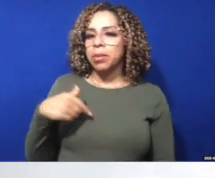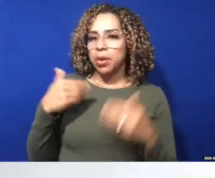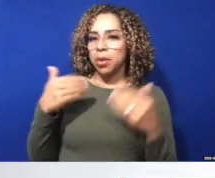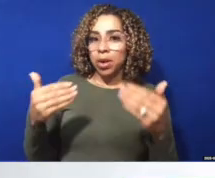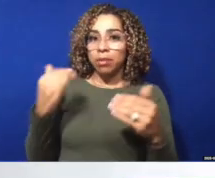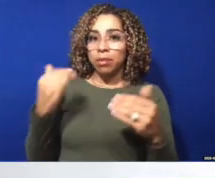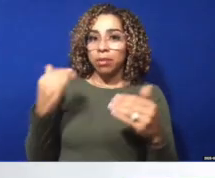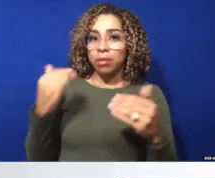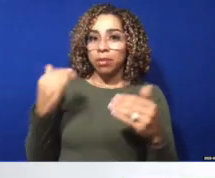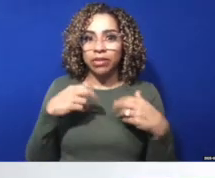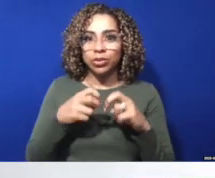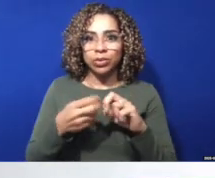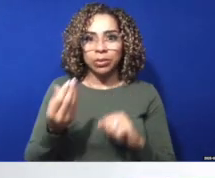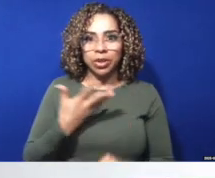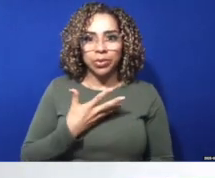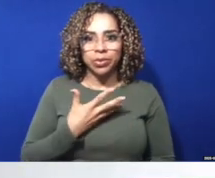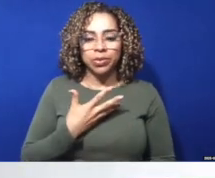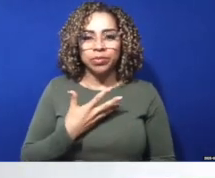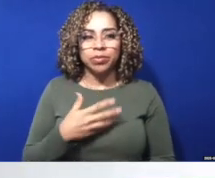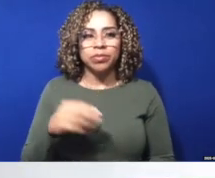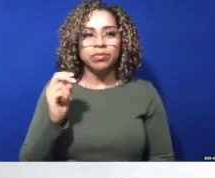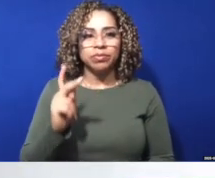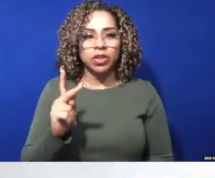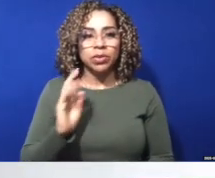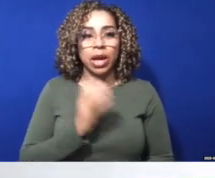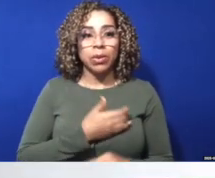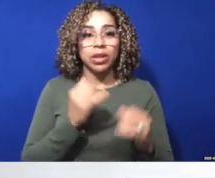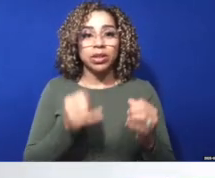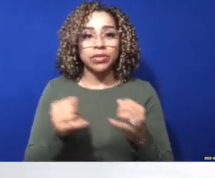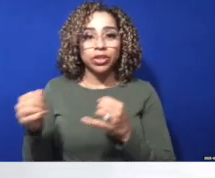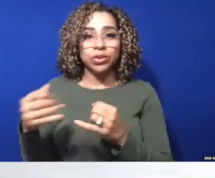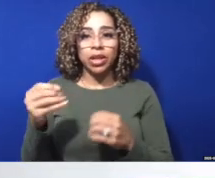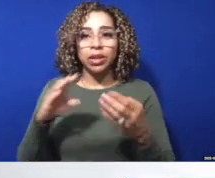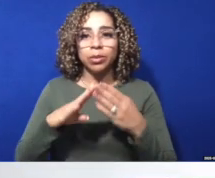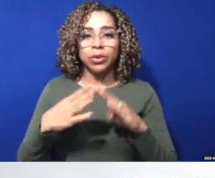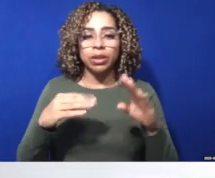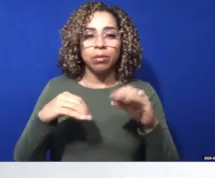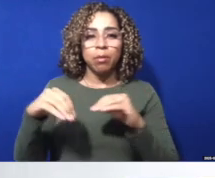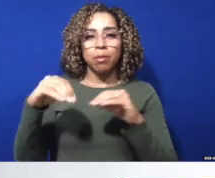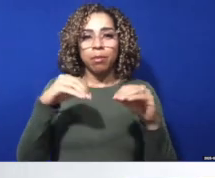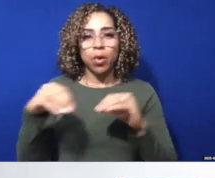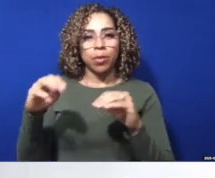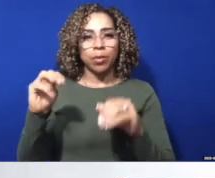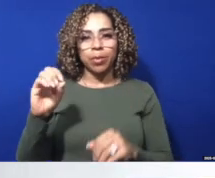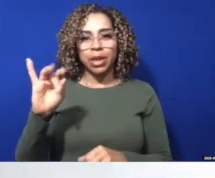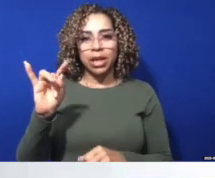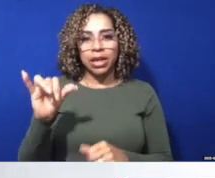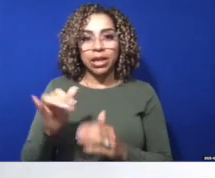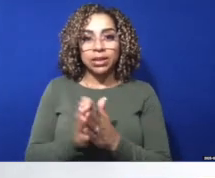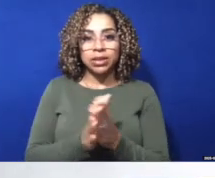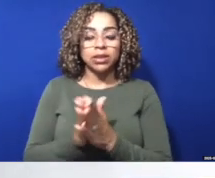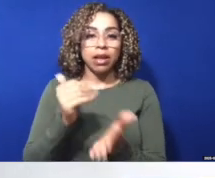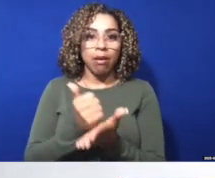issues, let me know. So our individual and community mobility incentives help CARB make progress